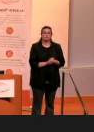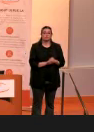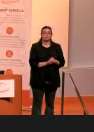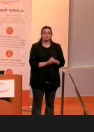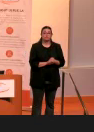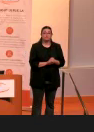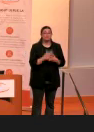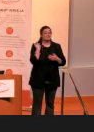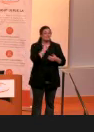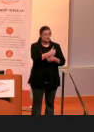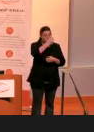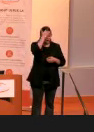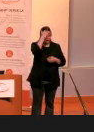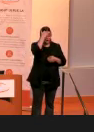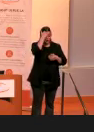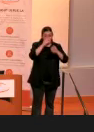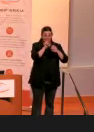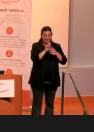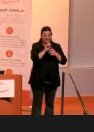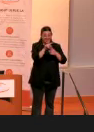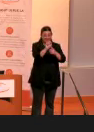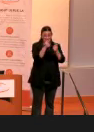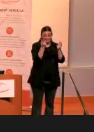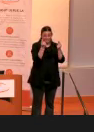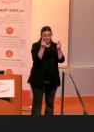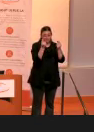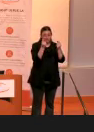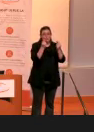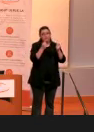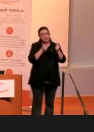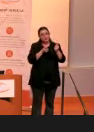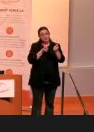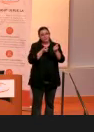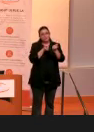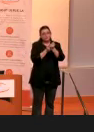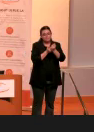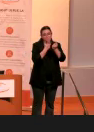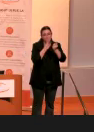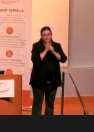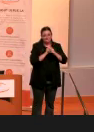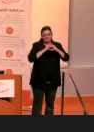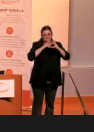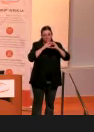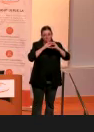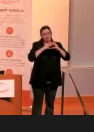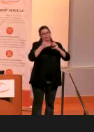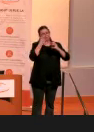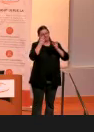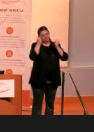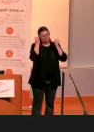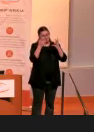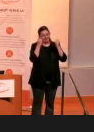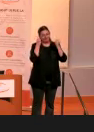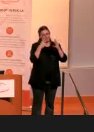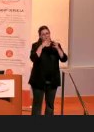that what these do is they're pro-inflammatory, and there are a variety of drugs. Andy Wright,